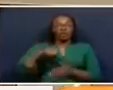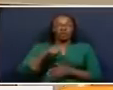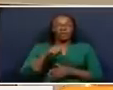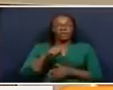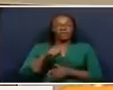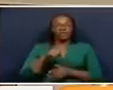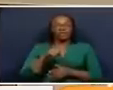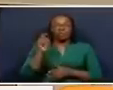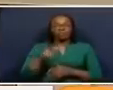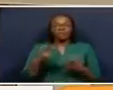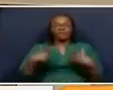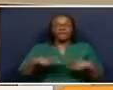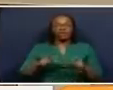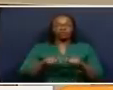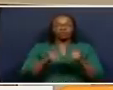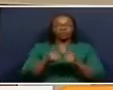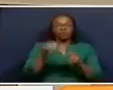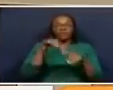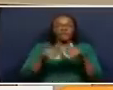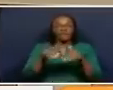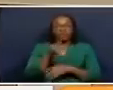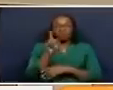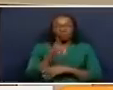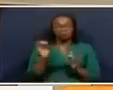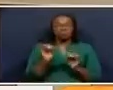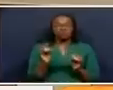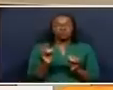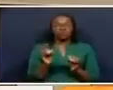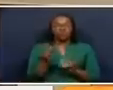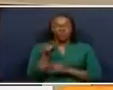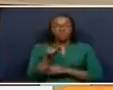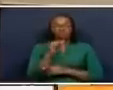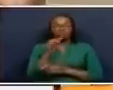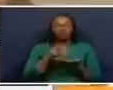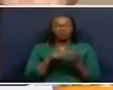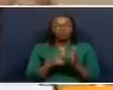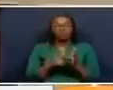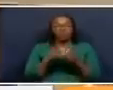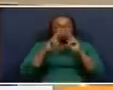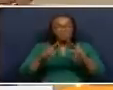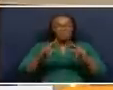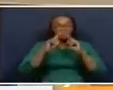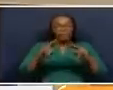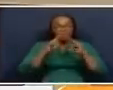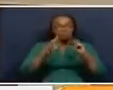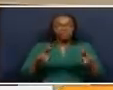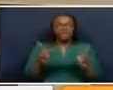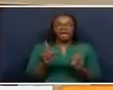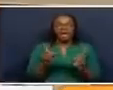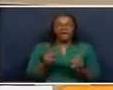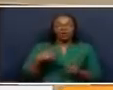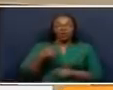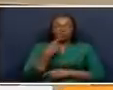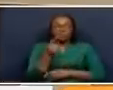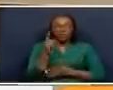we should allow for a compromise election for that reason. That is not to say, therefore, it's not saying peace, whatever sakes. It's to say